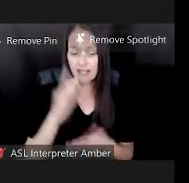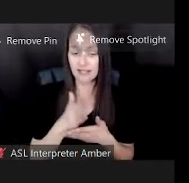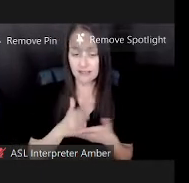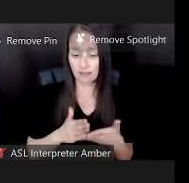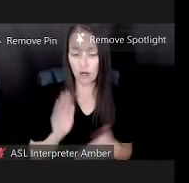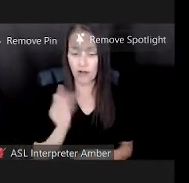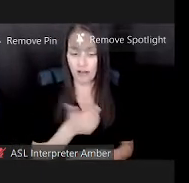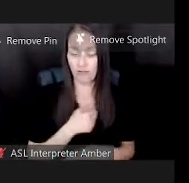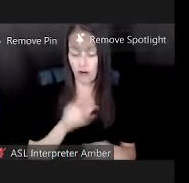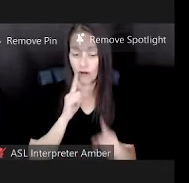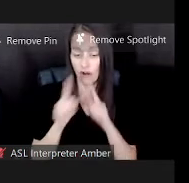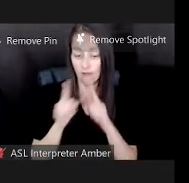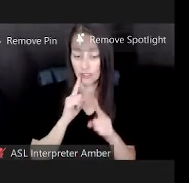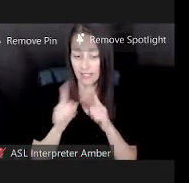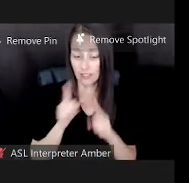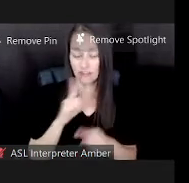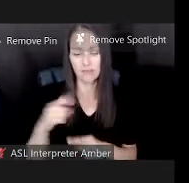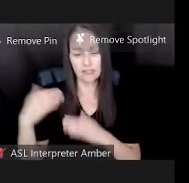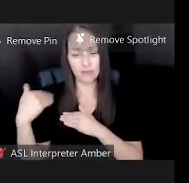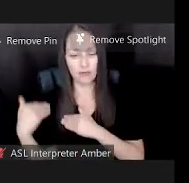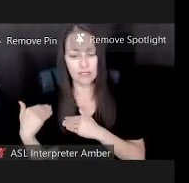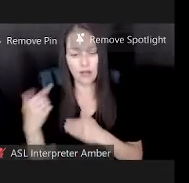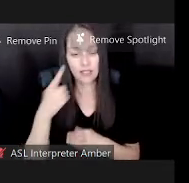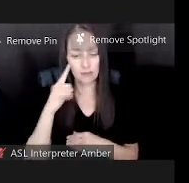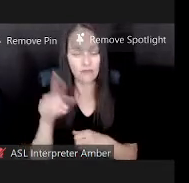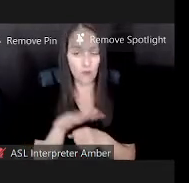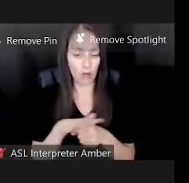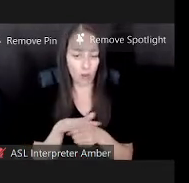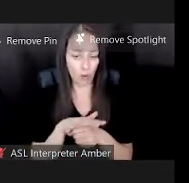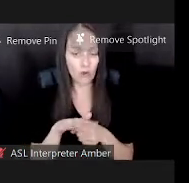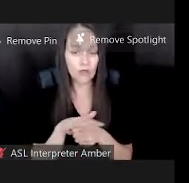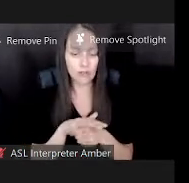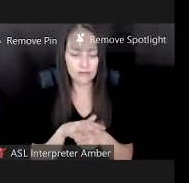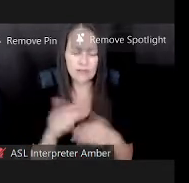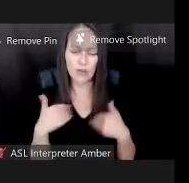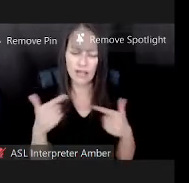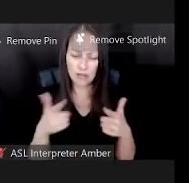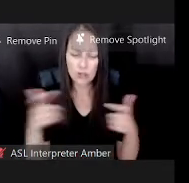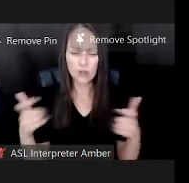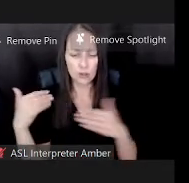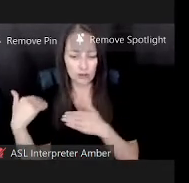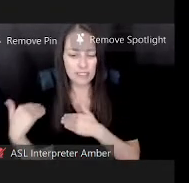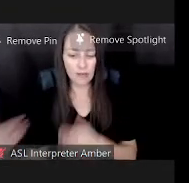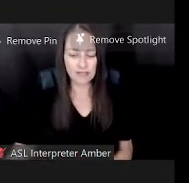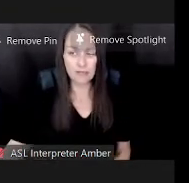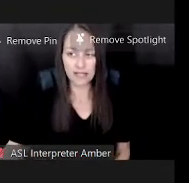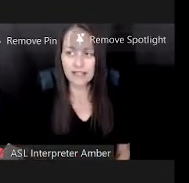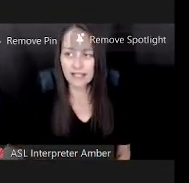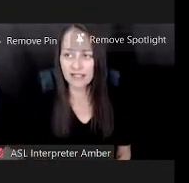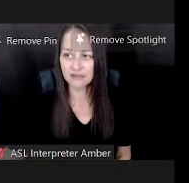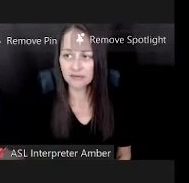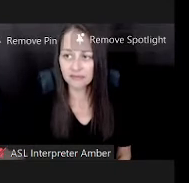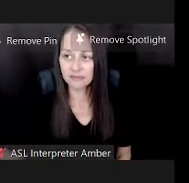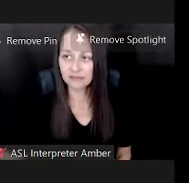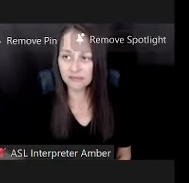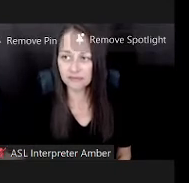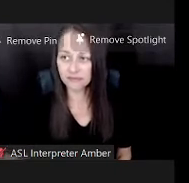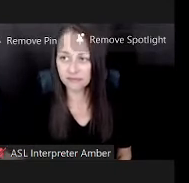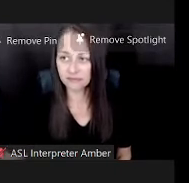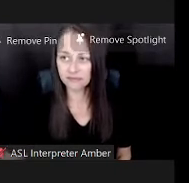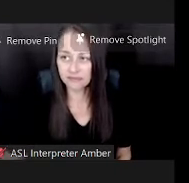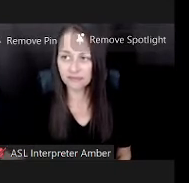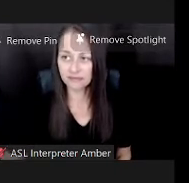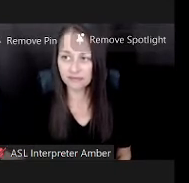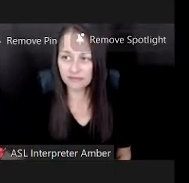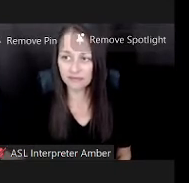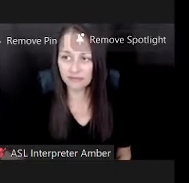responsibility to the local. Absolutely. And we have a huge responsibility there. Huge. And I don't think we can take the mandate